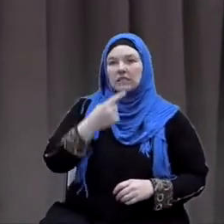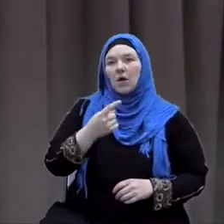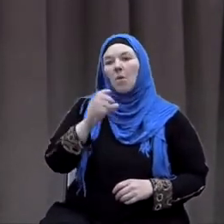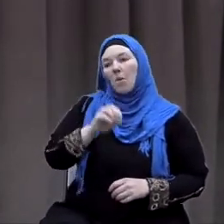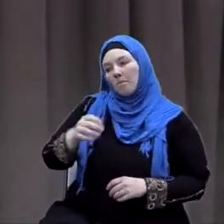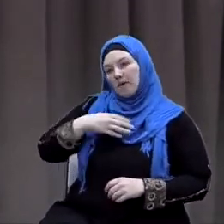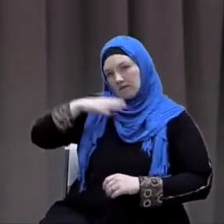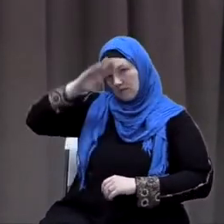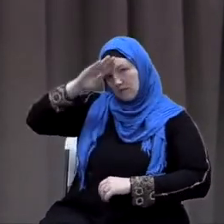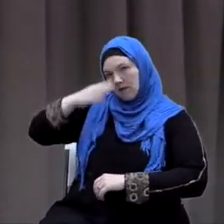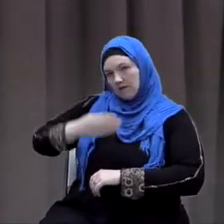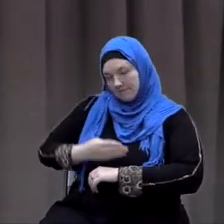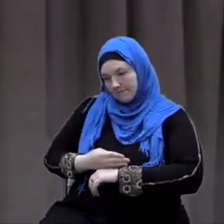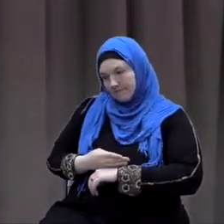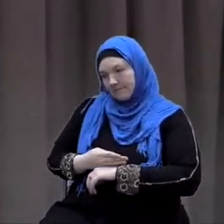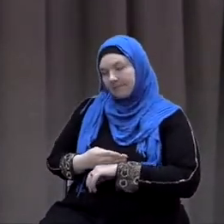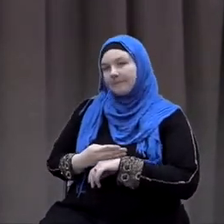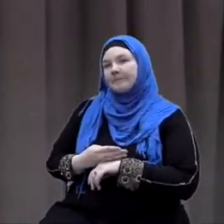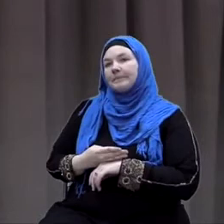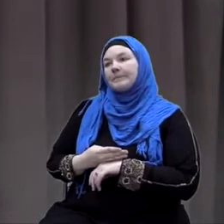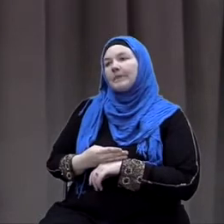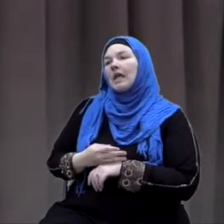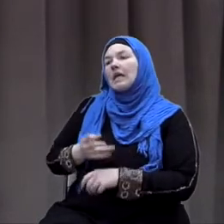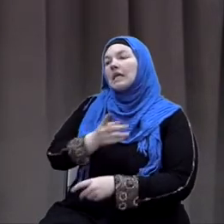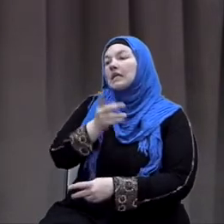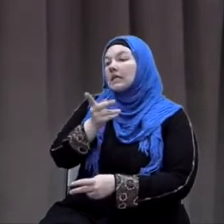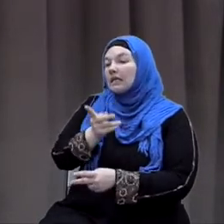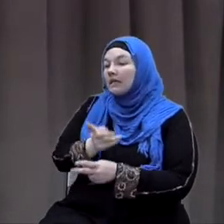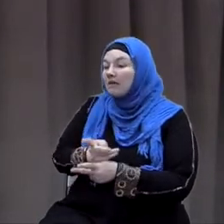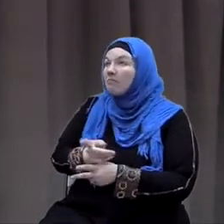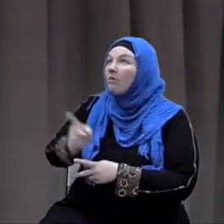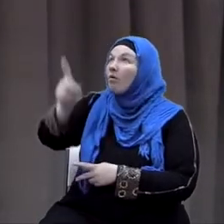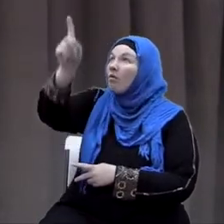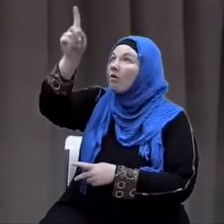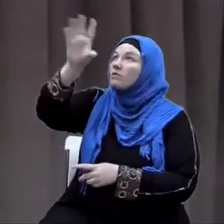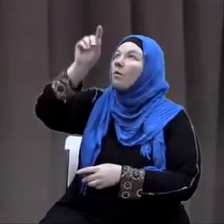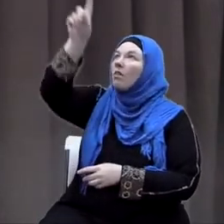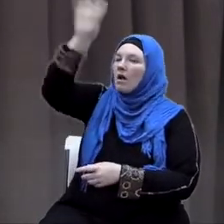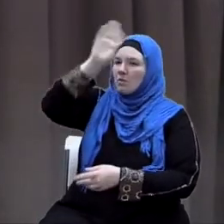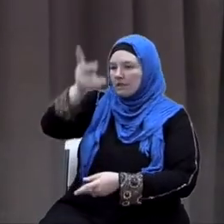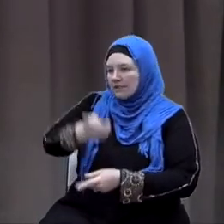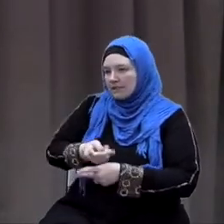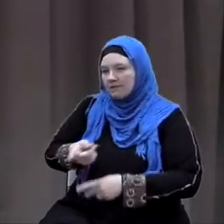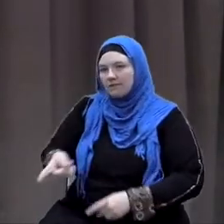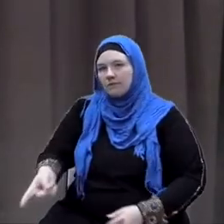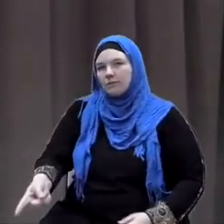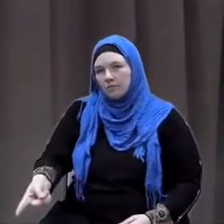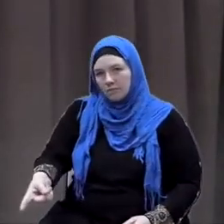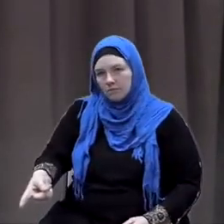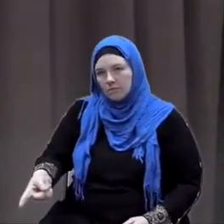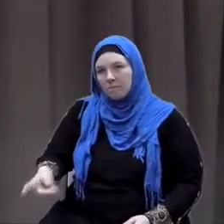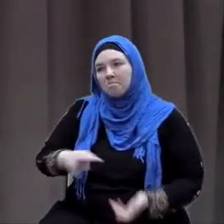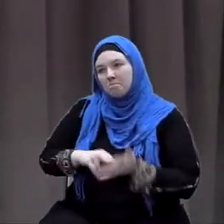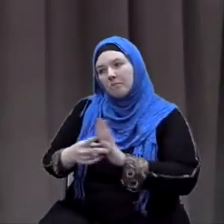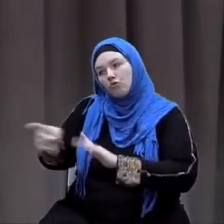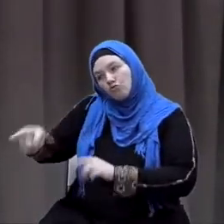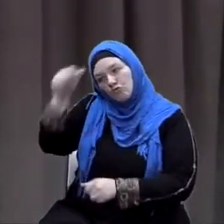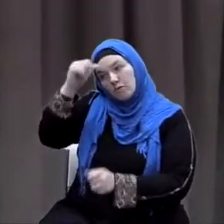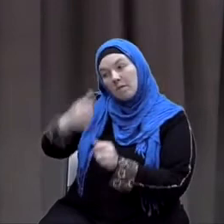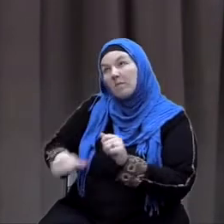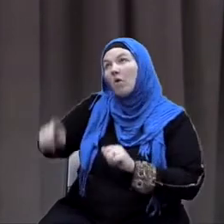son, keep Allah so that Allah would keep you. Ya Bunayya, ihfazi Allah